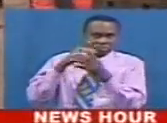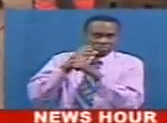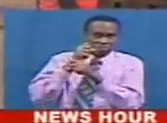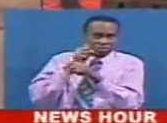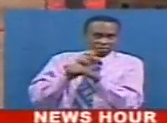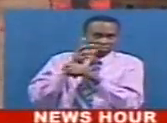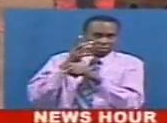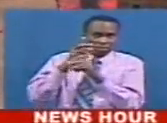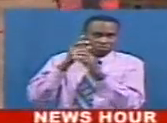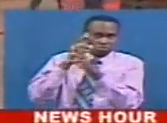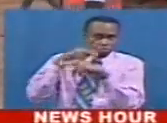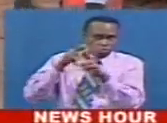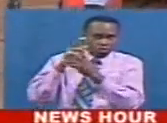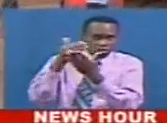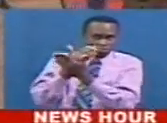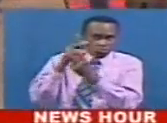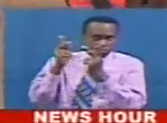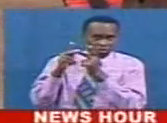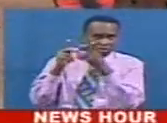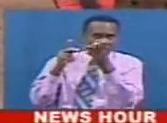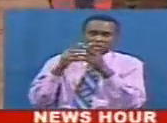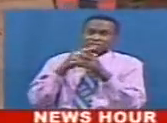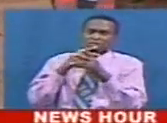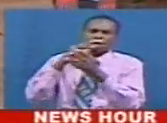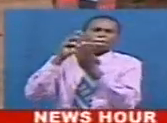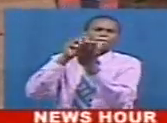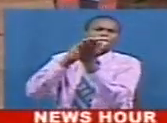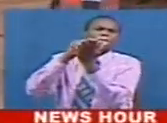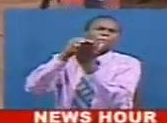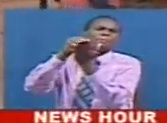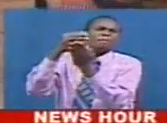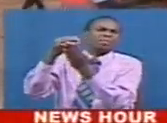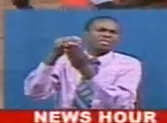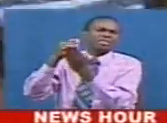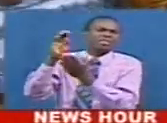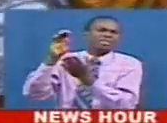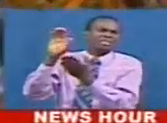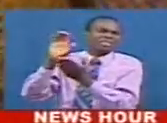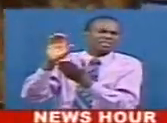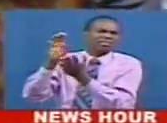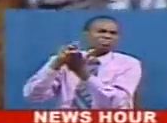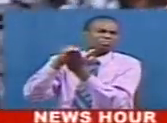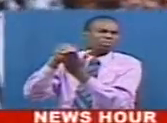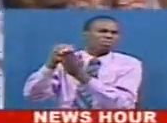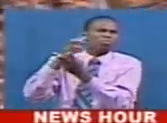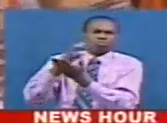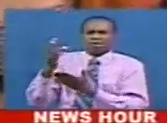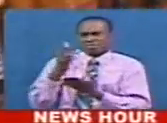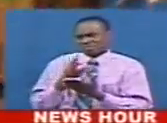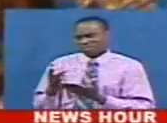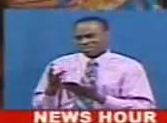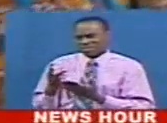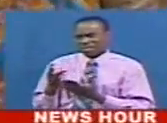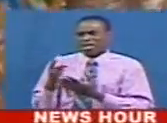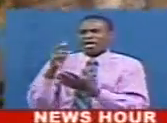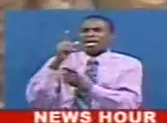traffic, the Minister of Roads and Highways says it runs into millions of Ghana cities. For instance, on a daily basis, more than 10,000